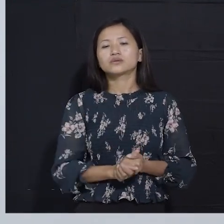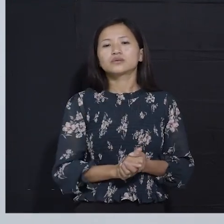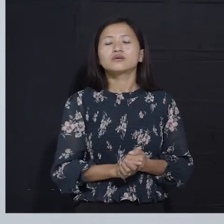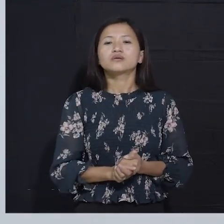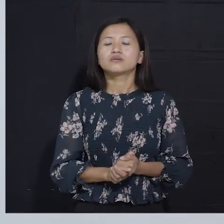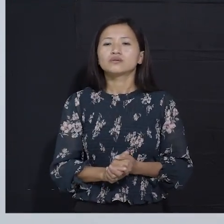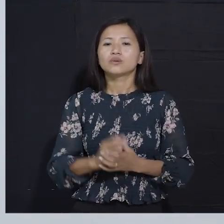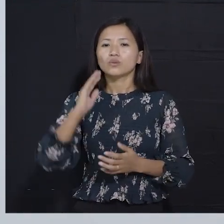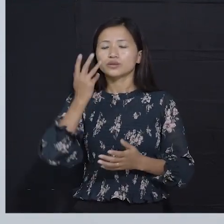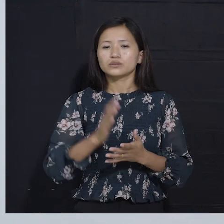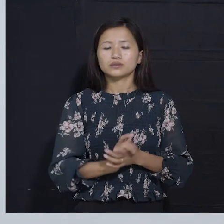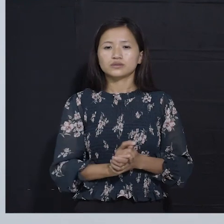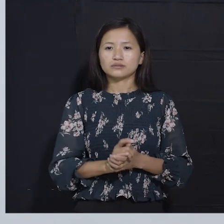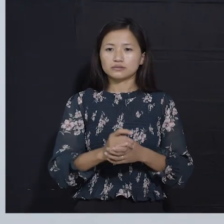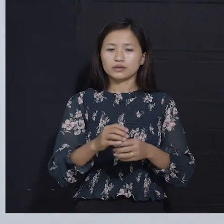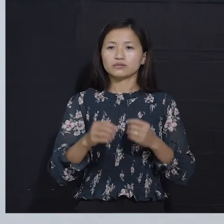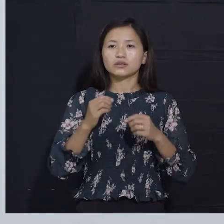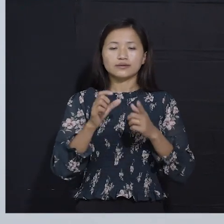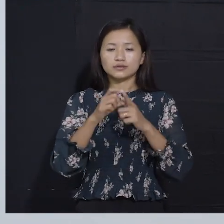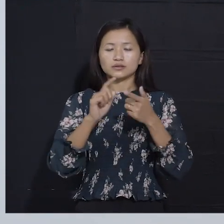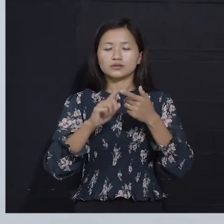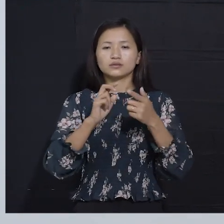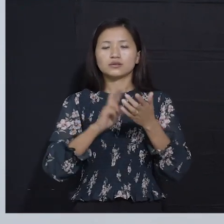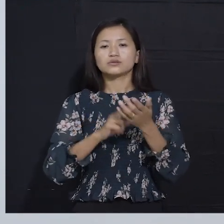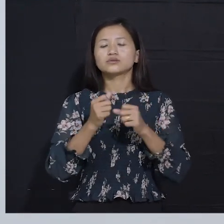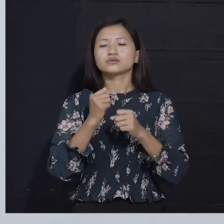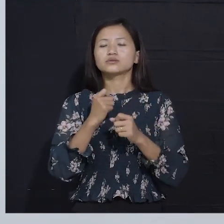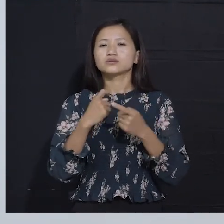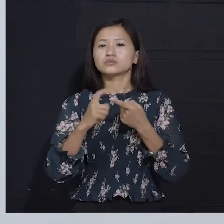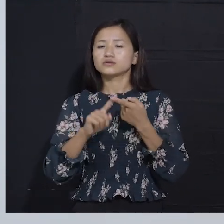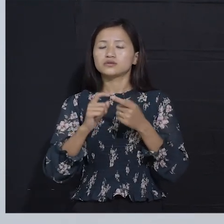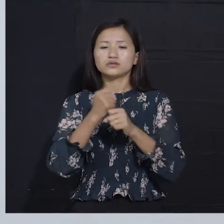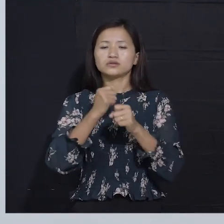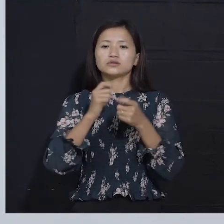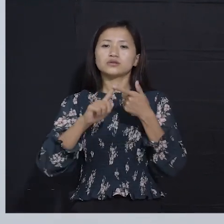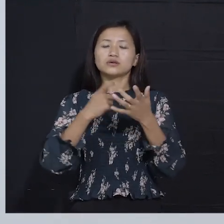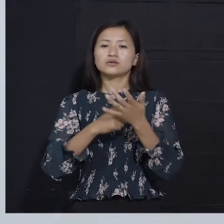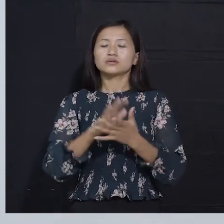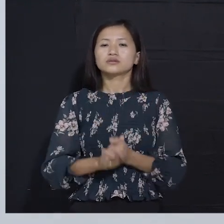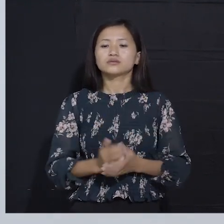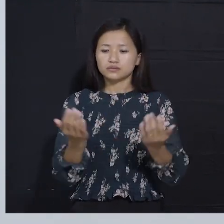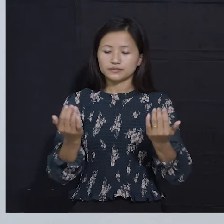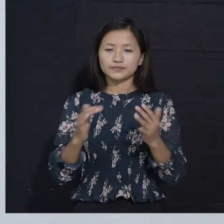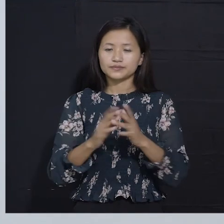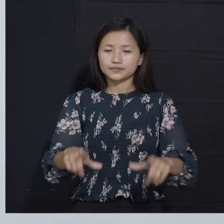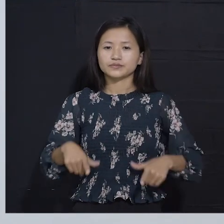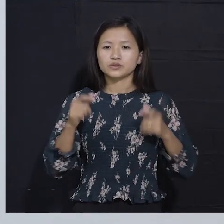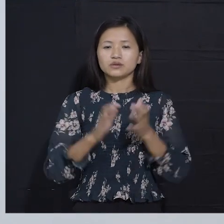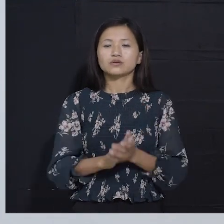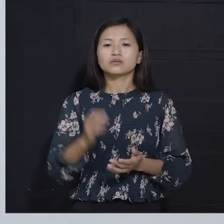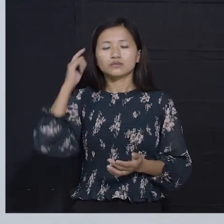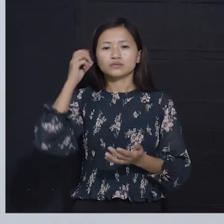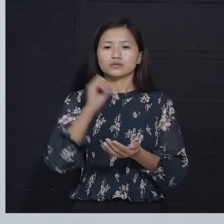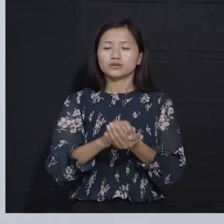boy helped the dog when he was in danger, when he was suffering, and later the dog saved his life. So this is what I want you